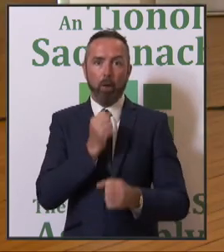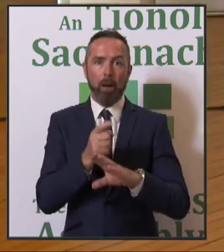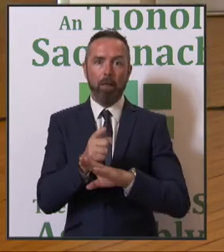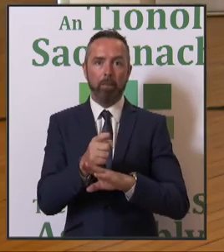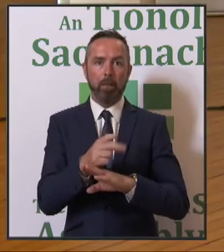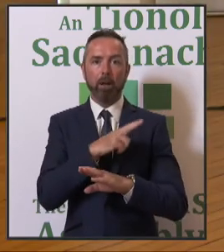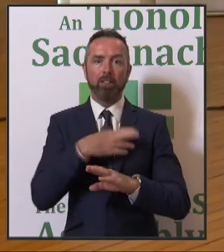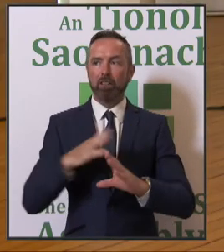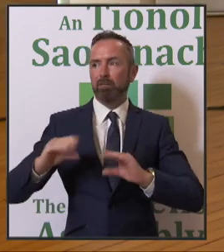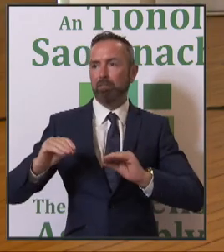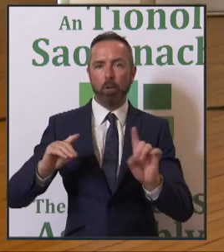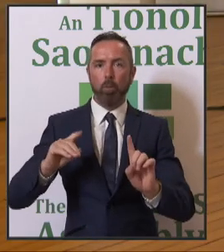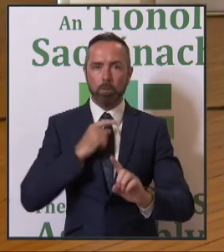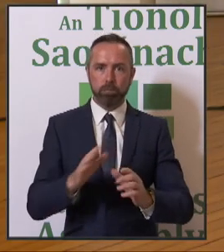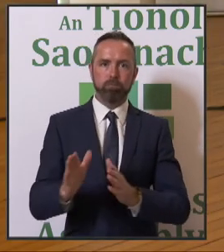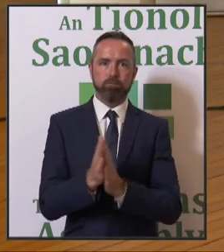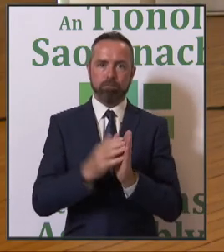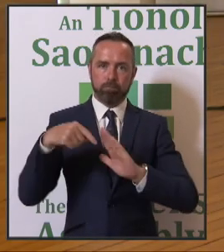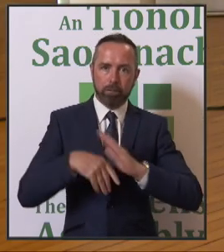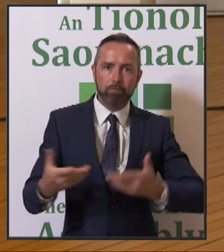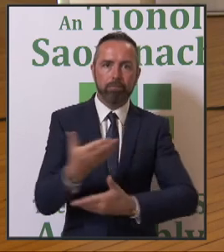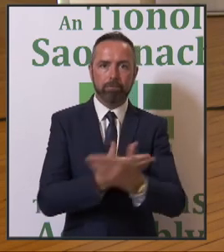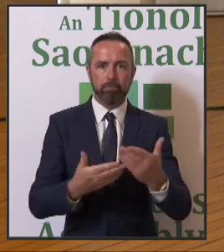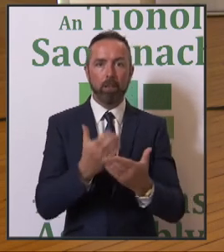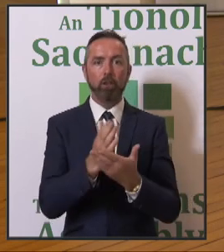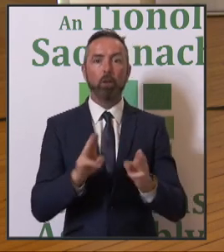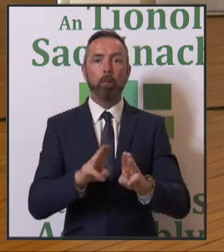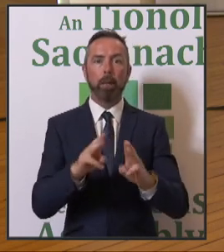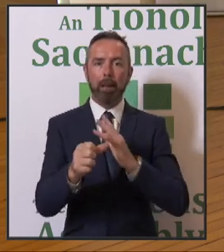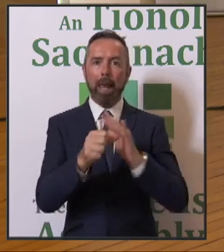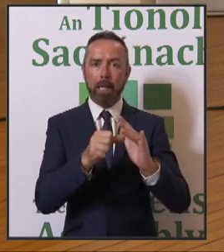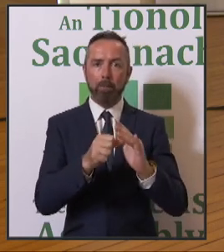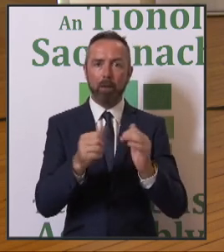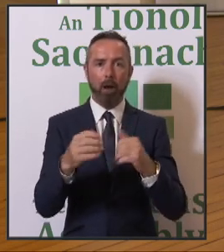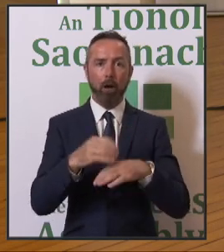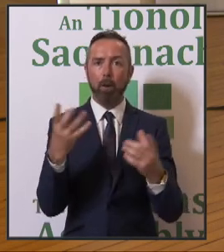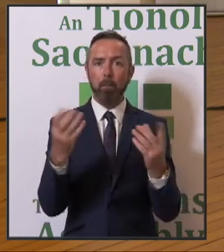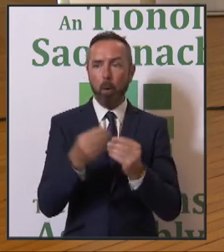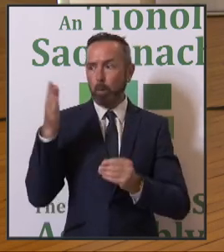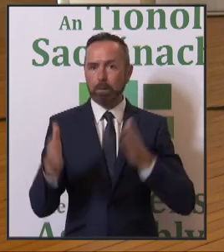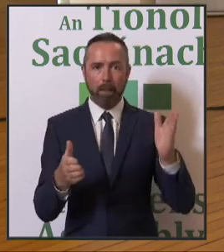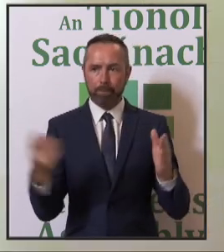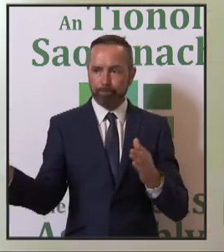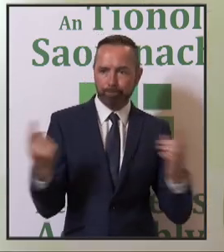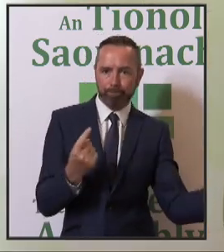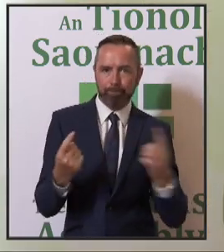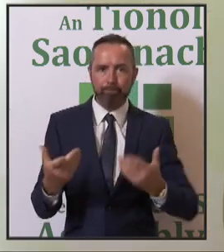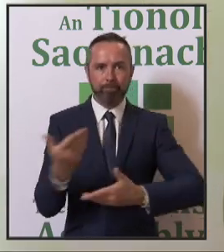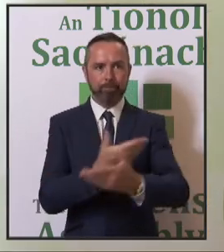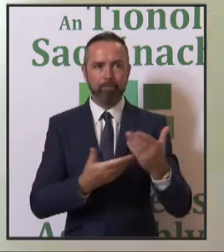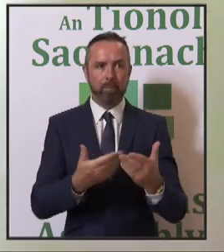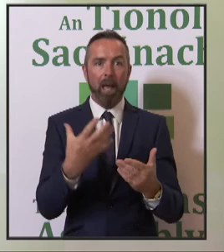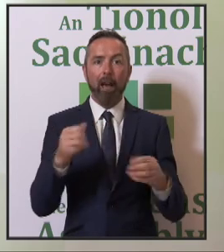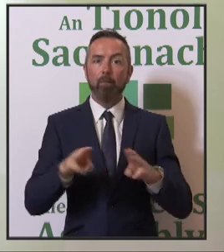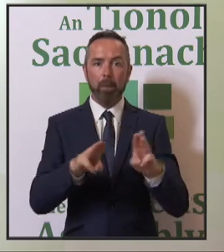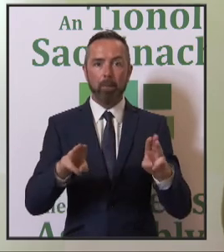People came, you know, experts on both sides of any given topic. Talk to us. we had people like Lodar in the